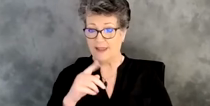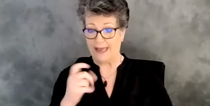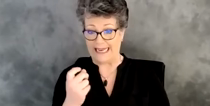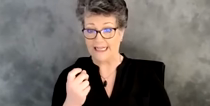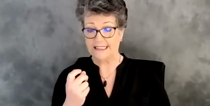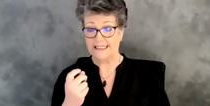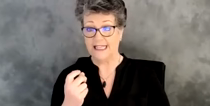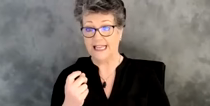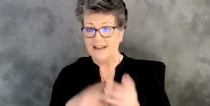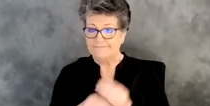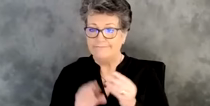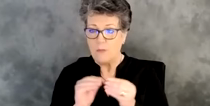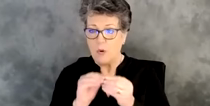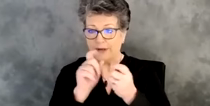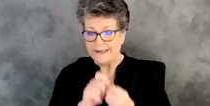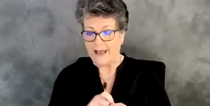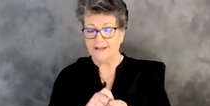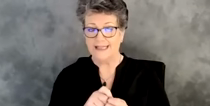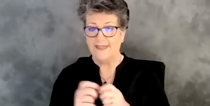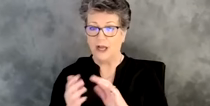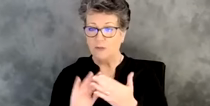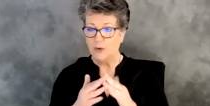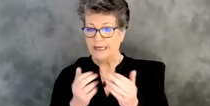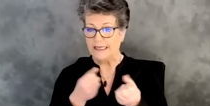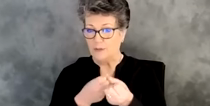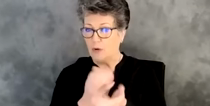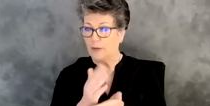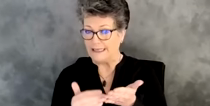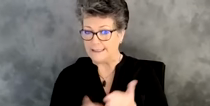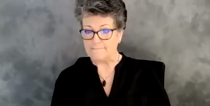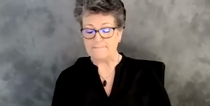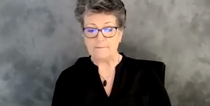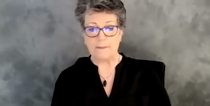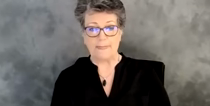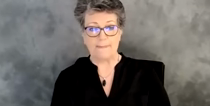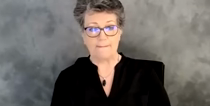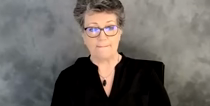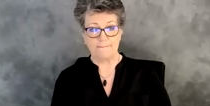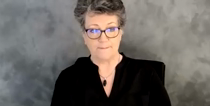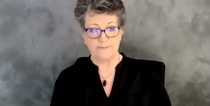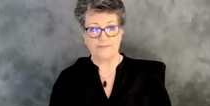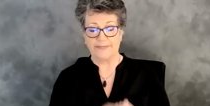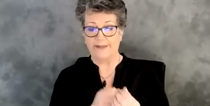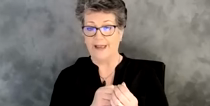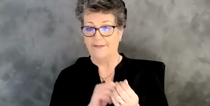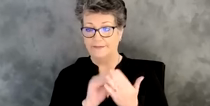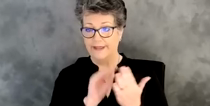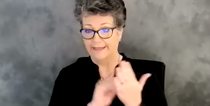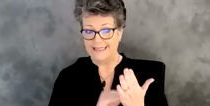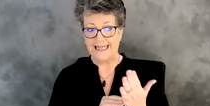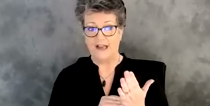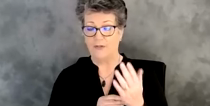kind of additional details more on the community supports and the listing of those